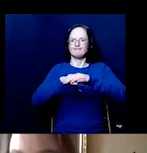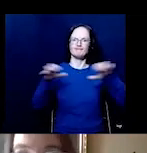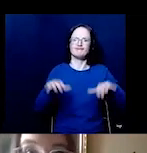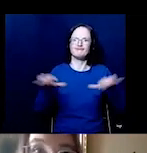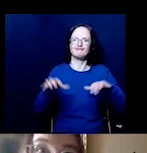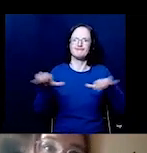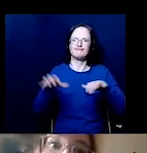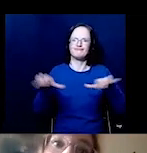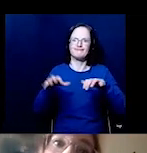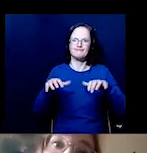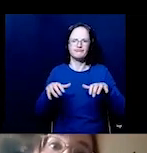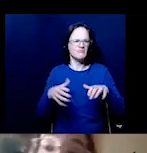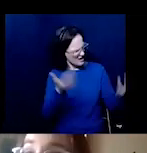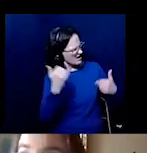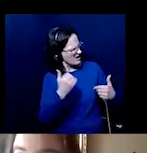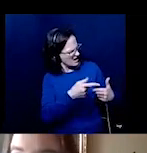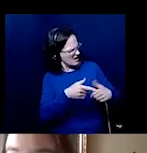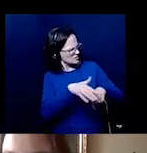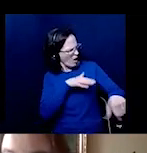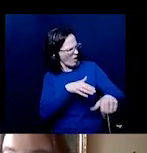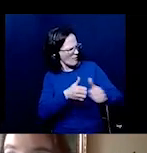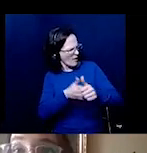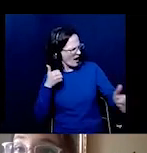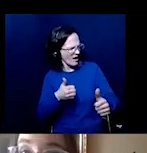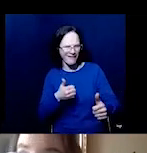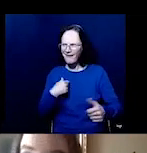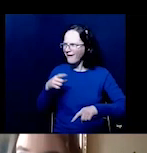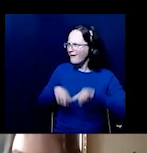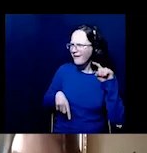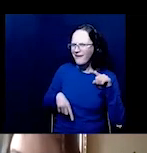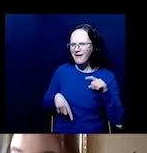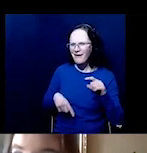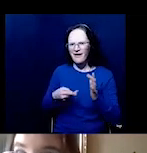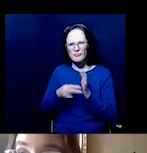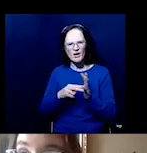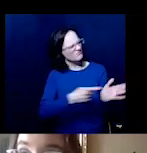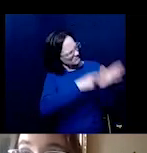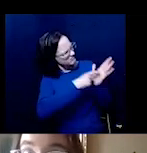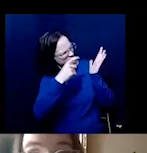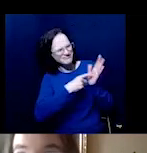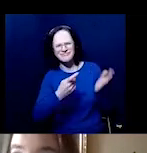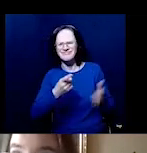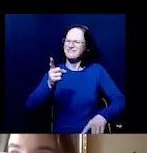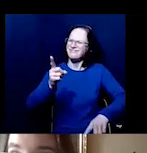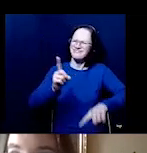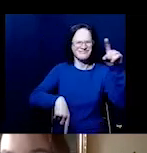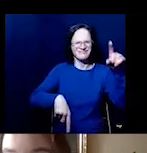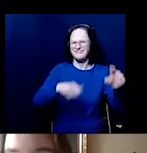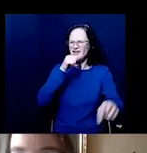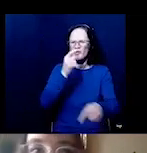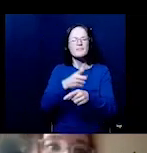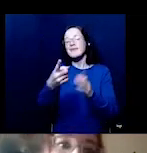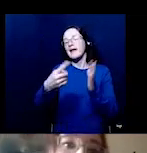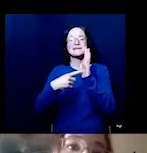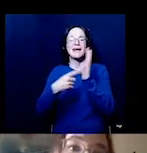is asking us to be. It makes it easier for everyone. Nobody's going to complain if there is less stairs in a certain